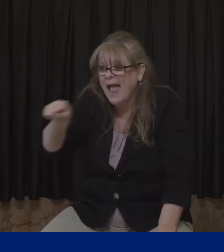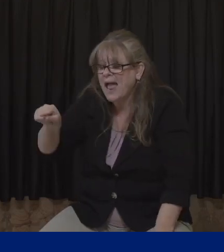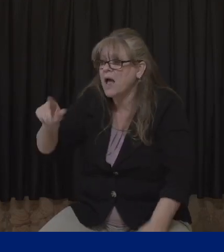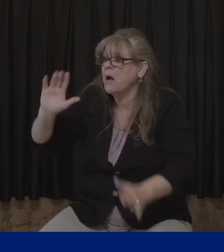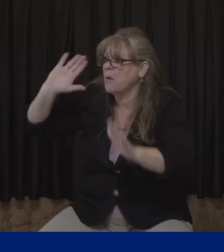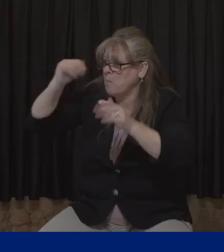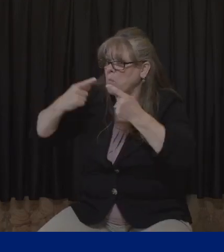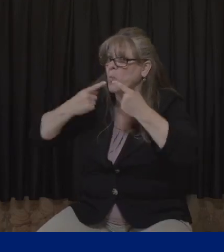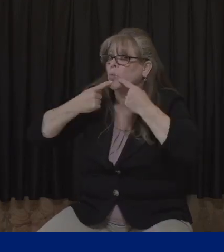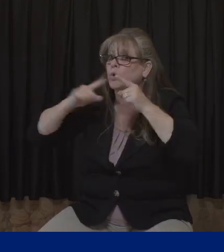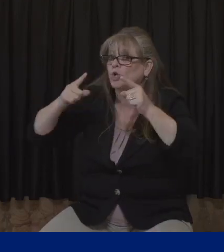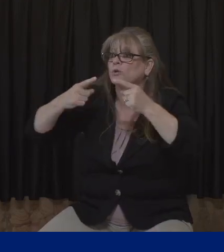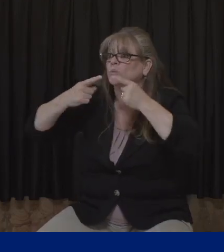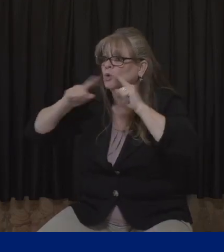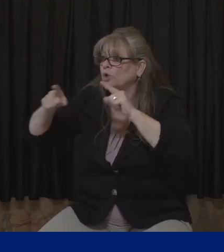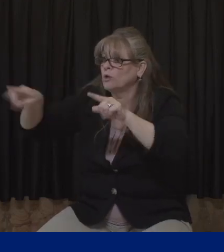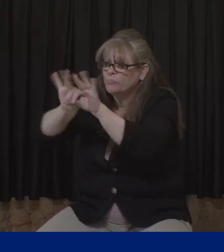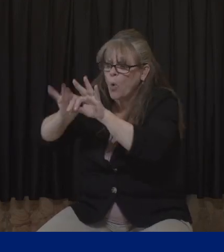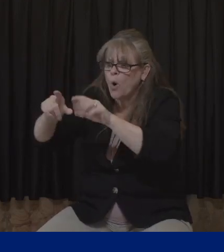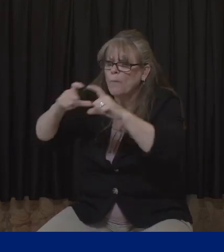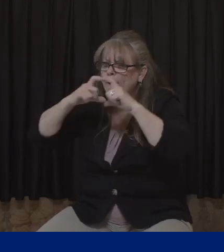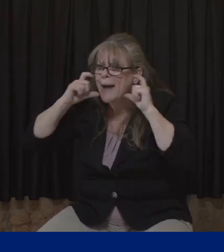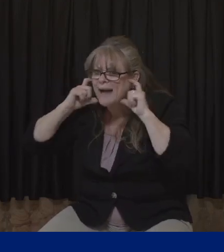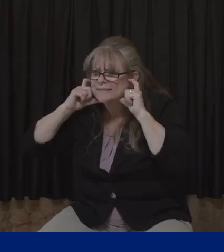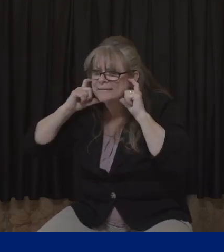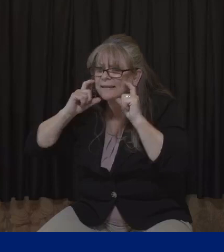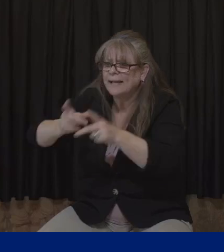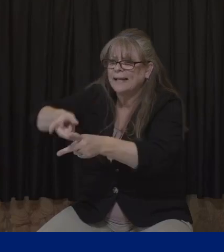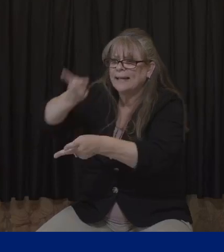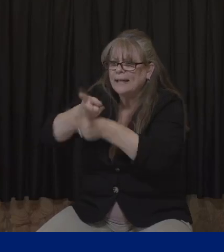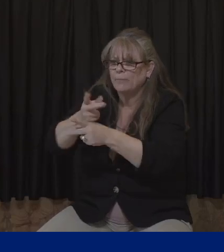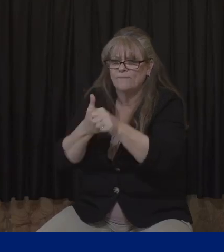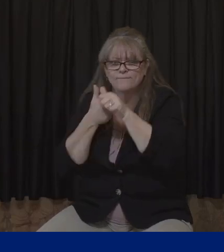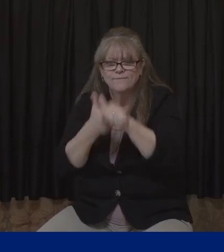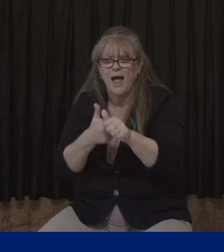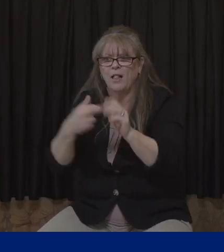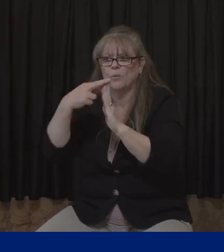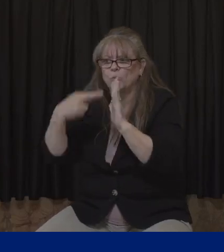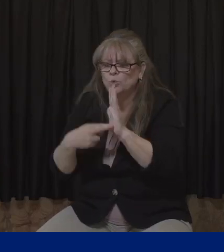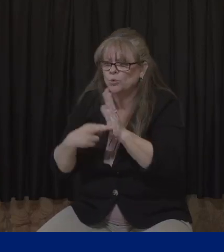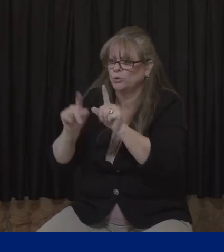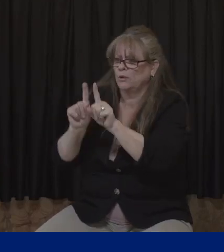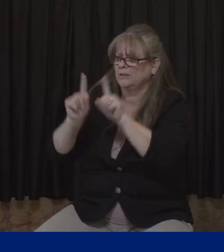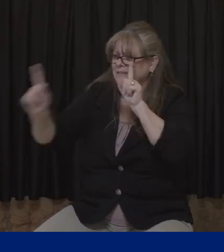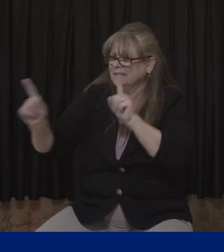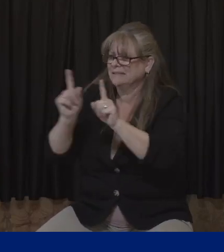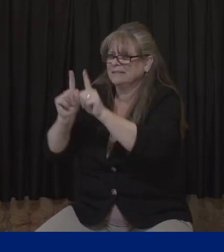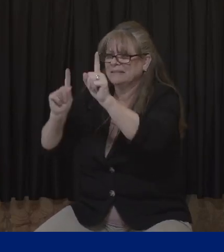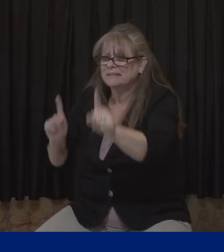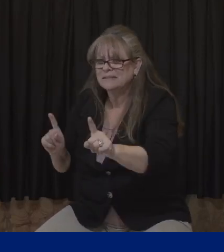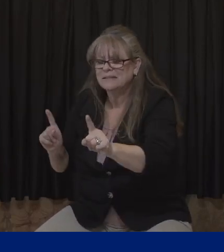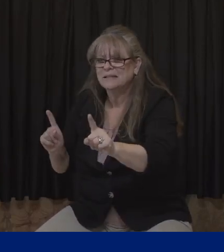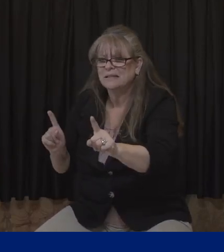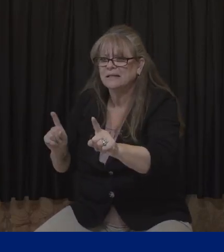public, if they're following those social distancing requirements, we'll be able to talk about additional measures in June. But it'll all be based on data that we have, based on the